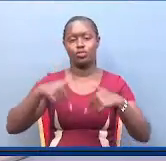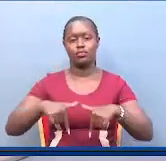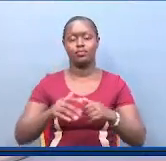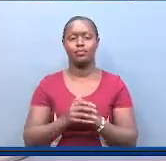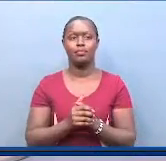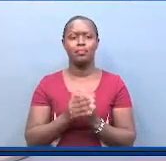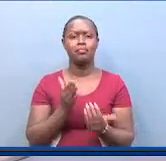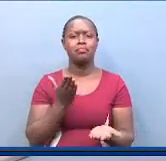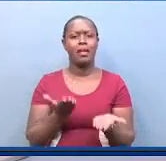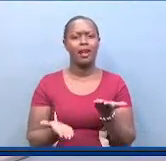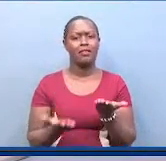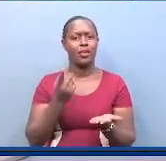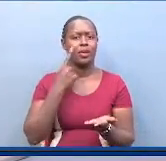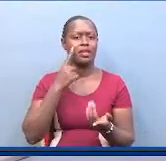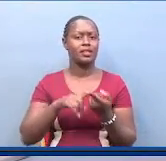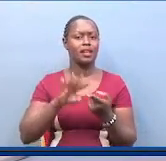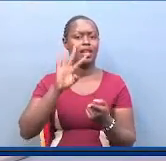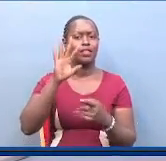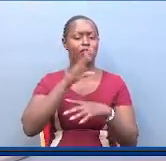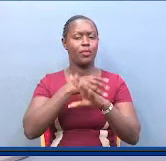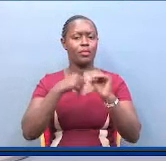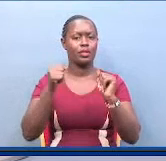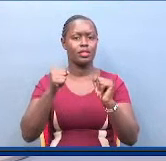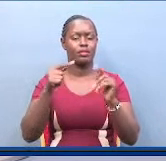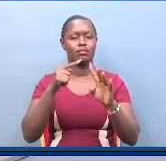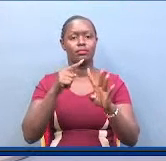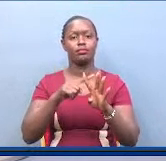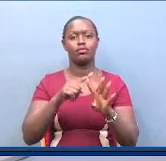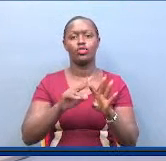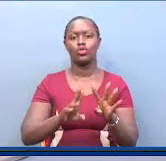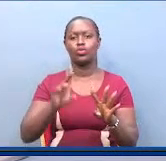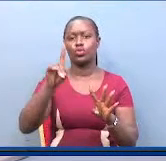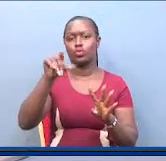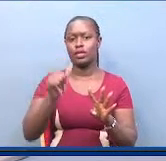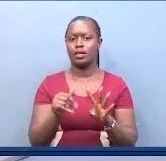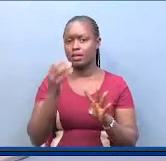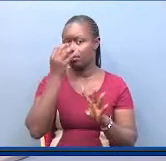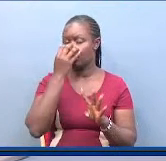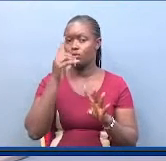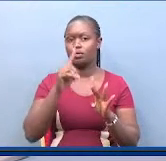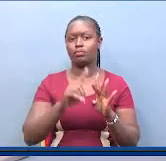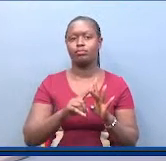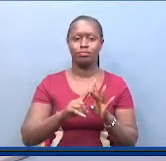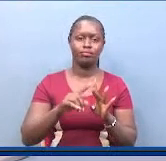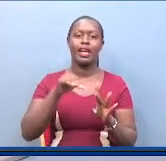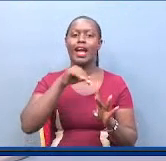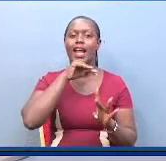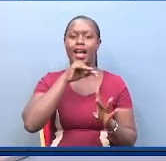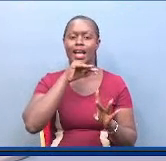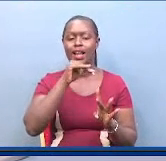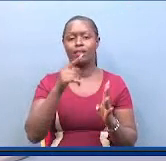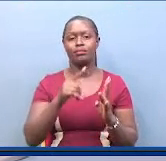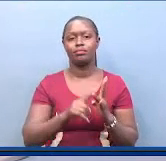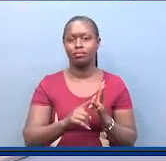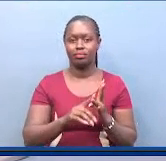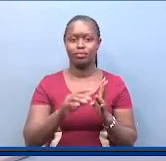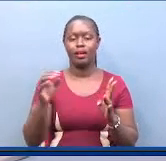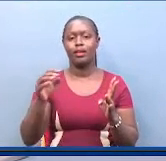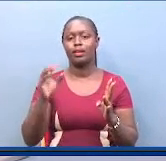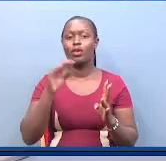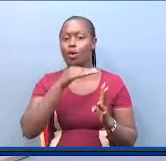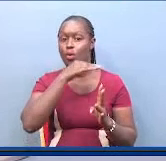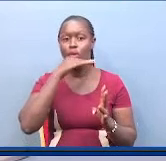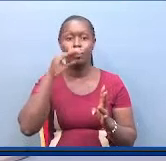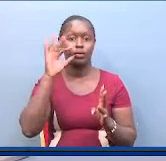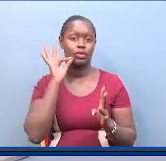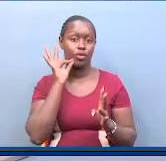fair, we have seen the four presidential candidates, namely UDA's Deputy President William Ruto, Azimio's Raila Odinga, Roots Party's